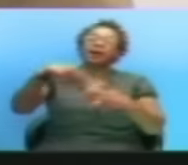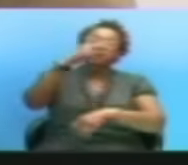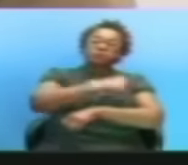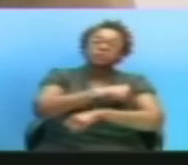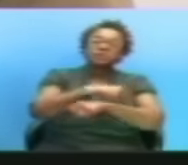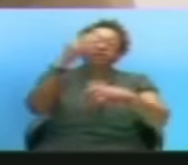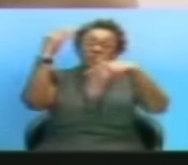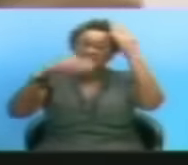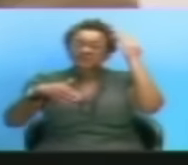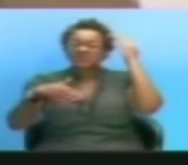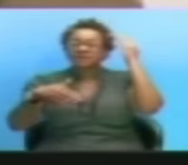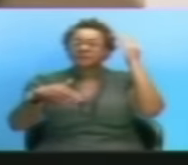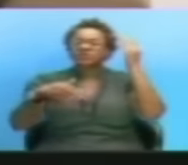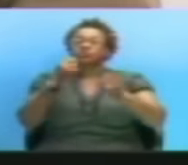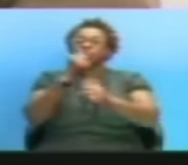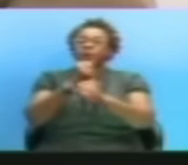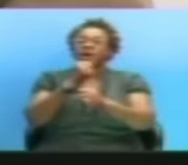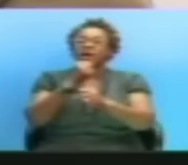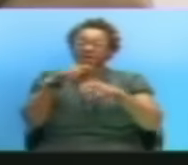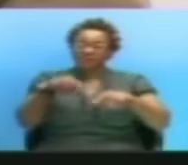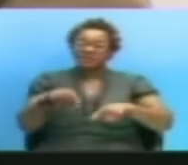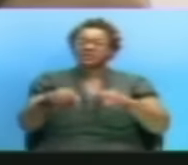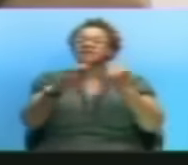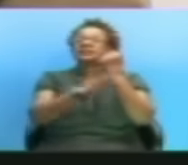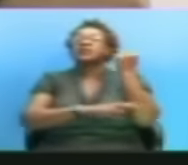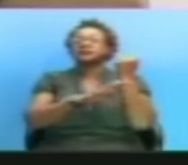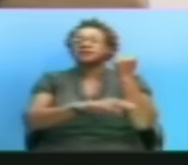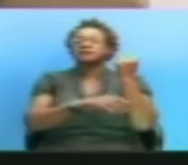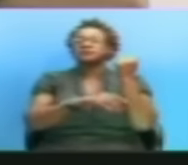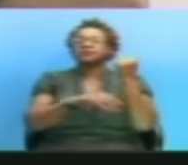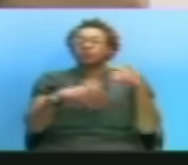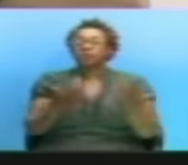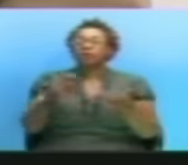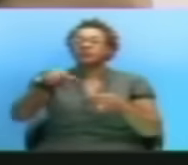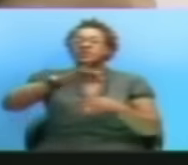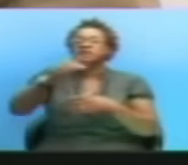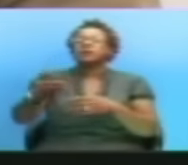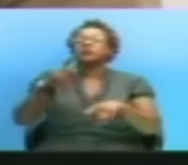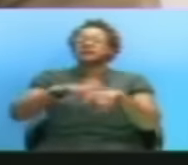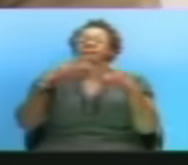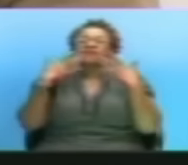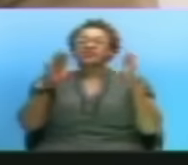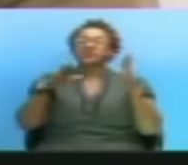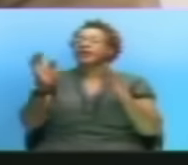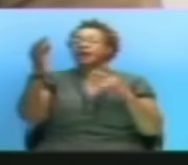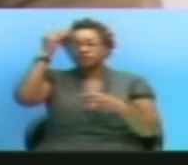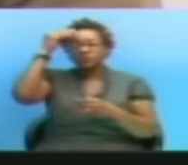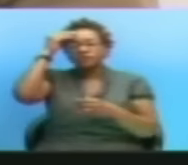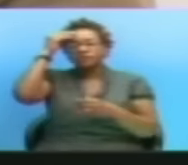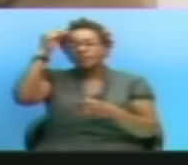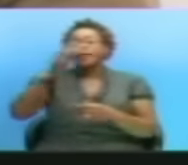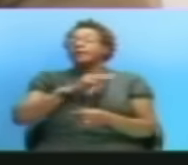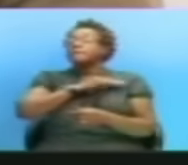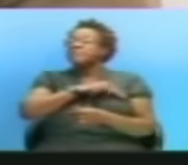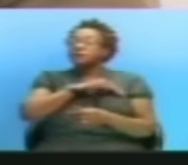the university, to work in this city after they complete their education. And the mission of this